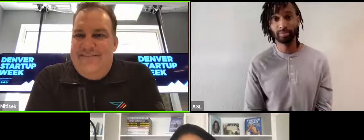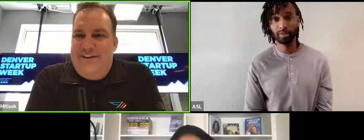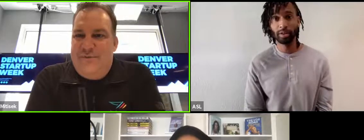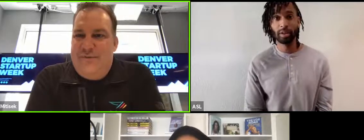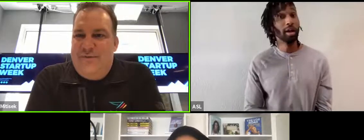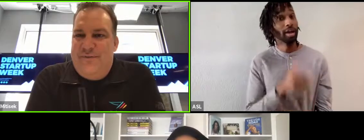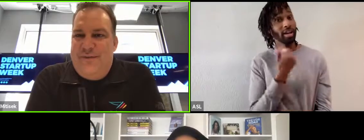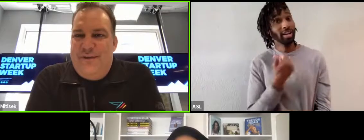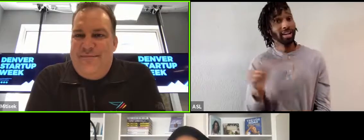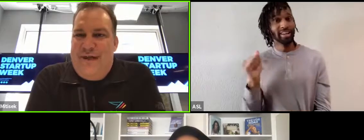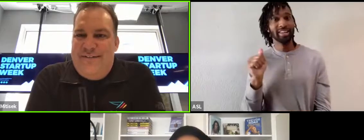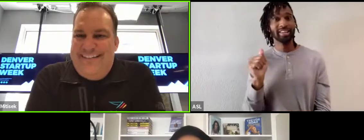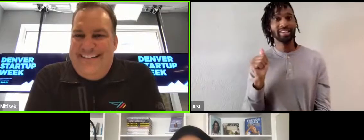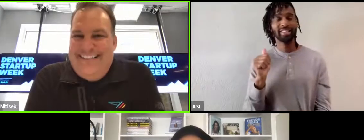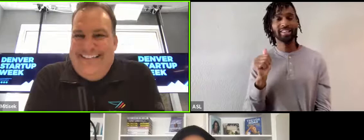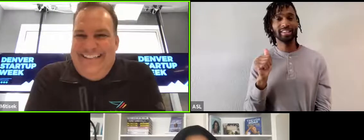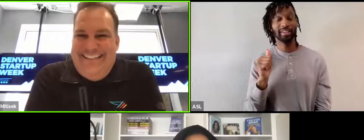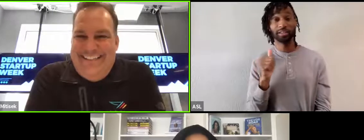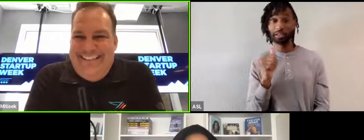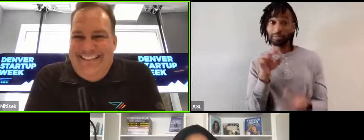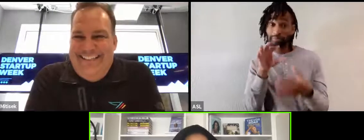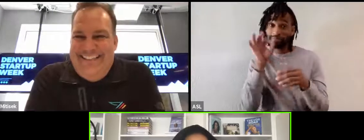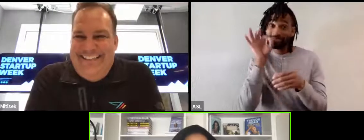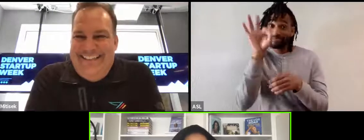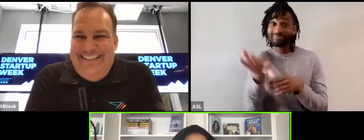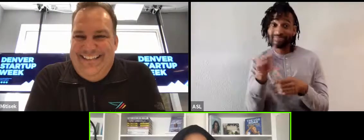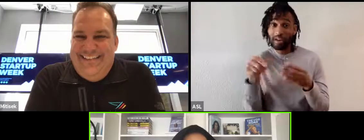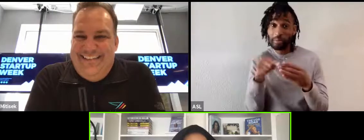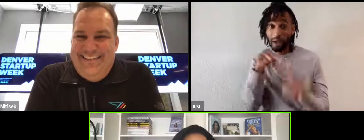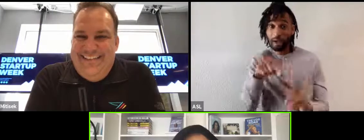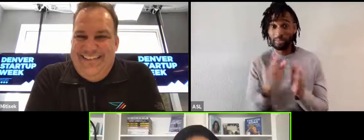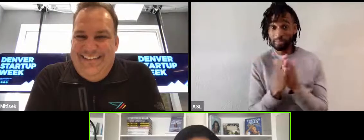Any teaser as to what it's about?